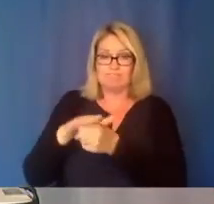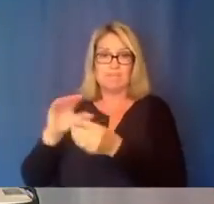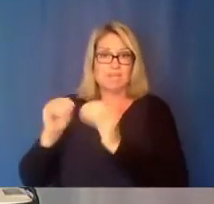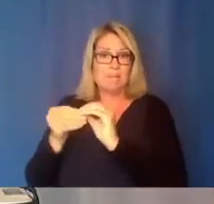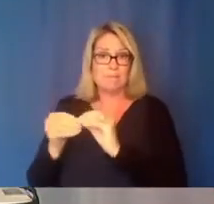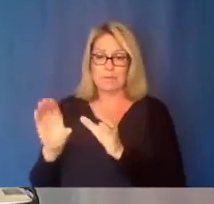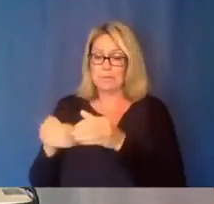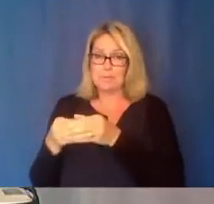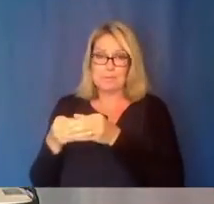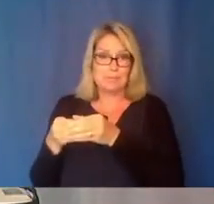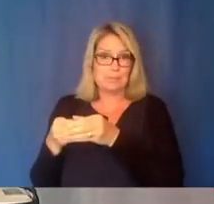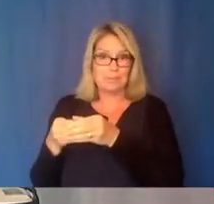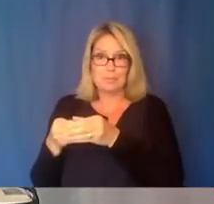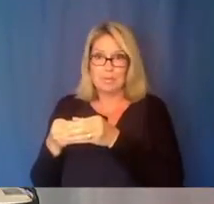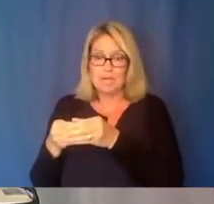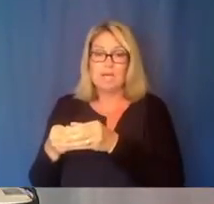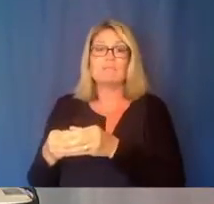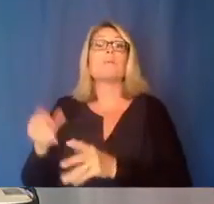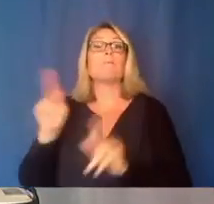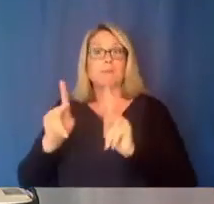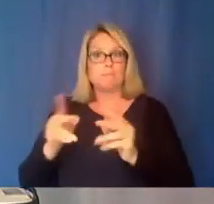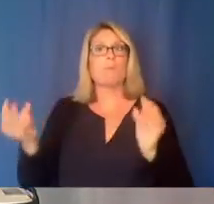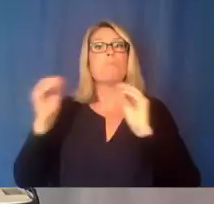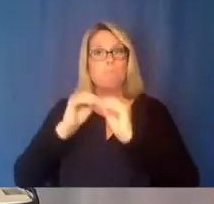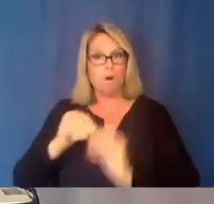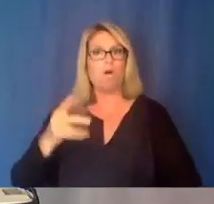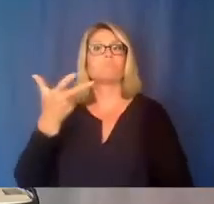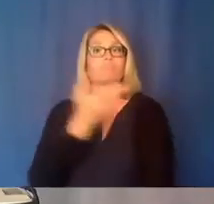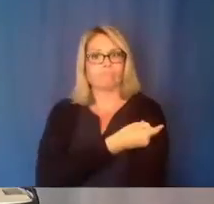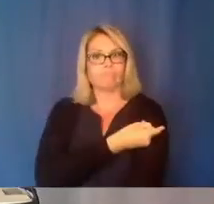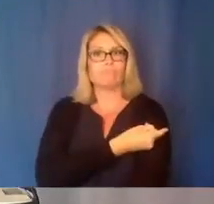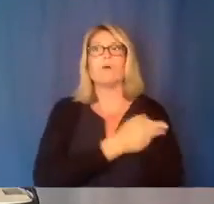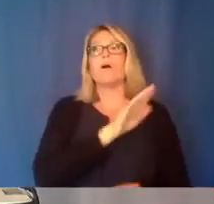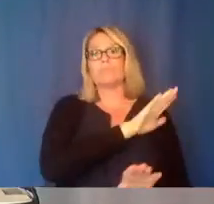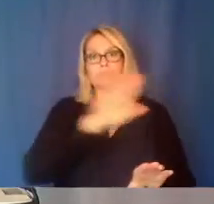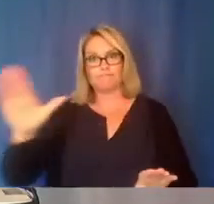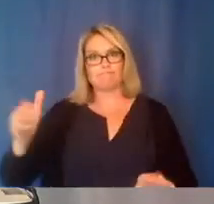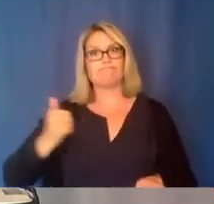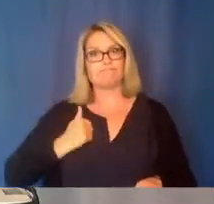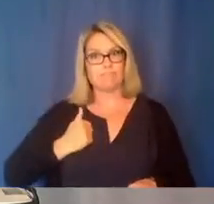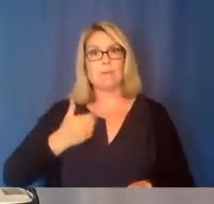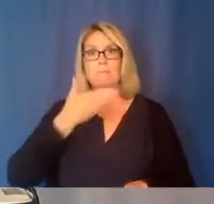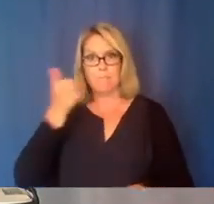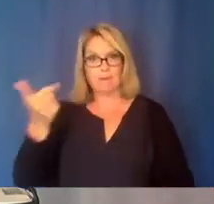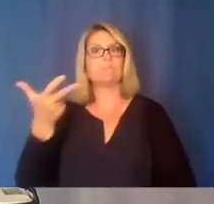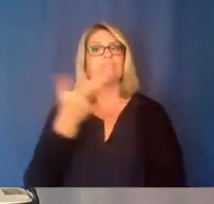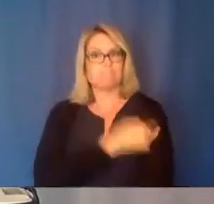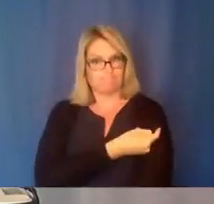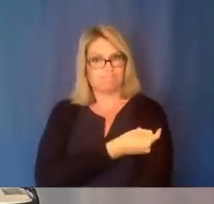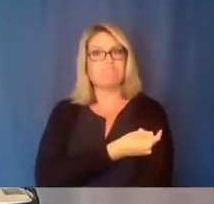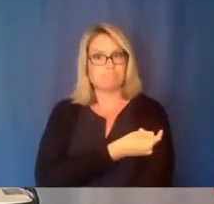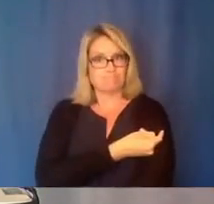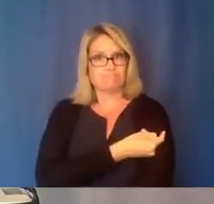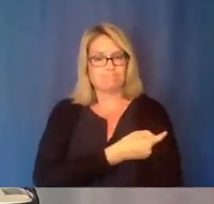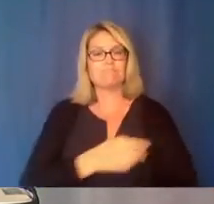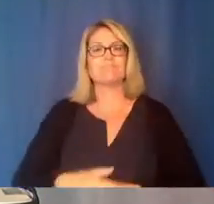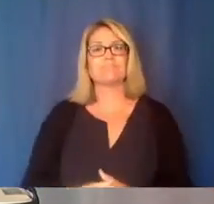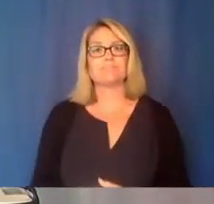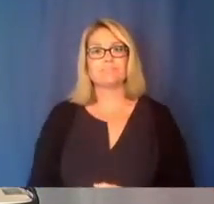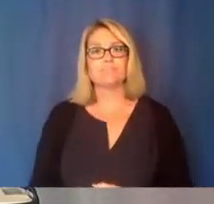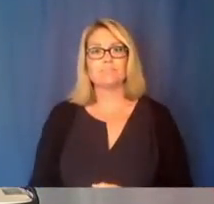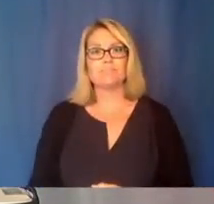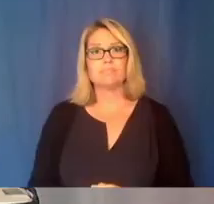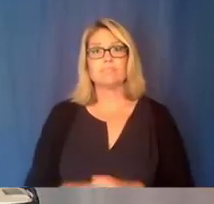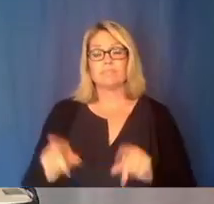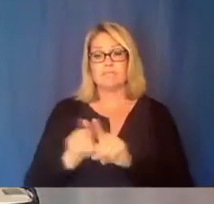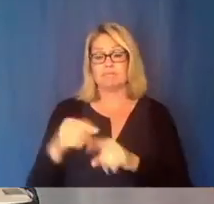uptake on vaccinations in Prince Edward Island and across the country has been very strong. And additionally, as I said earlier, that through